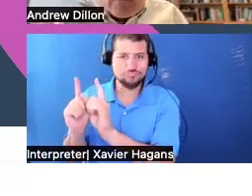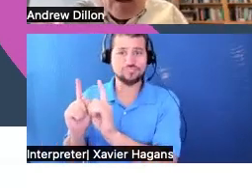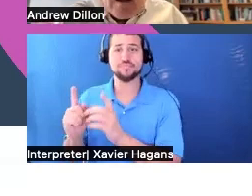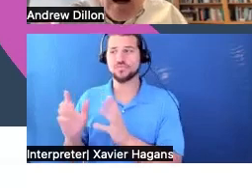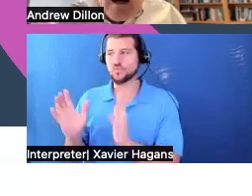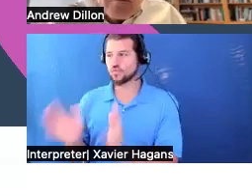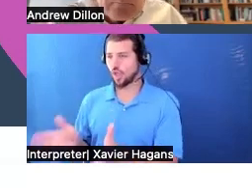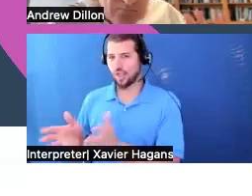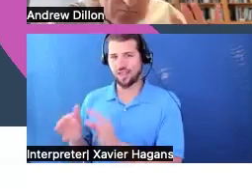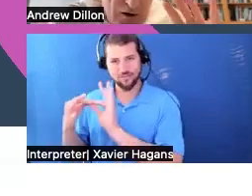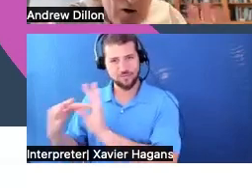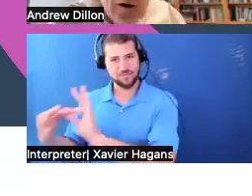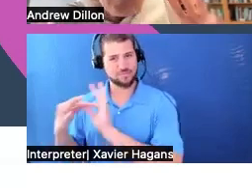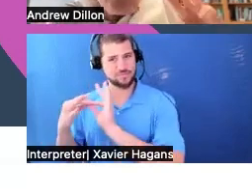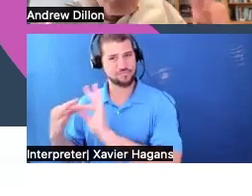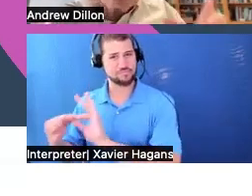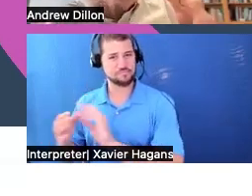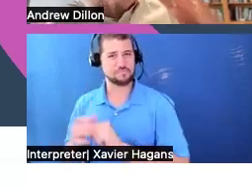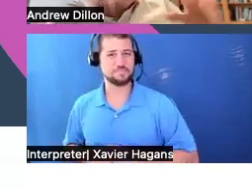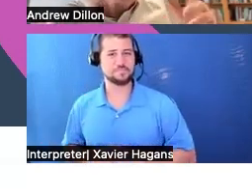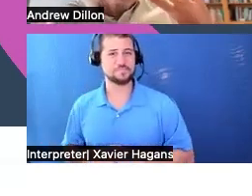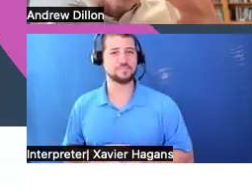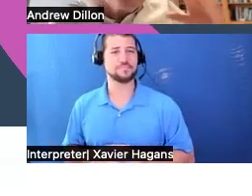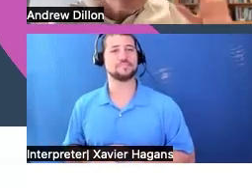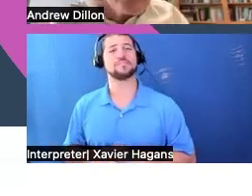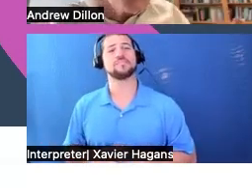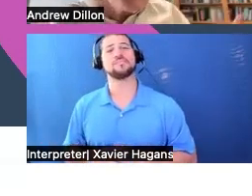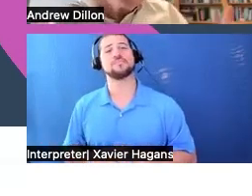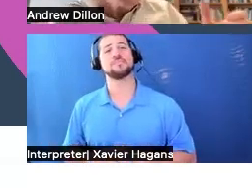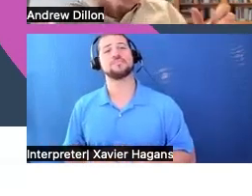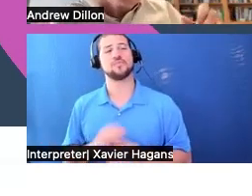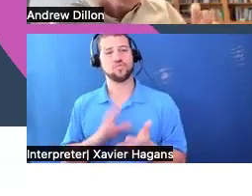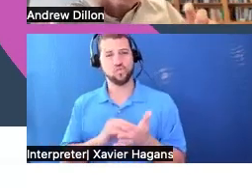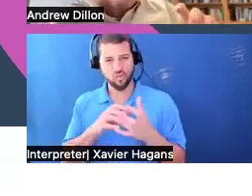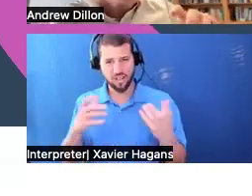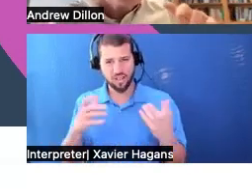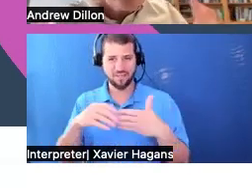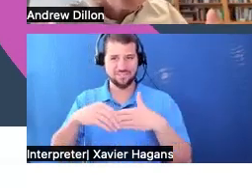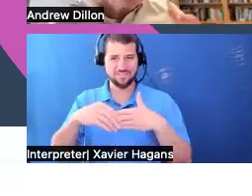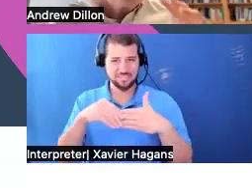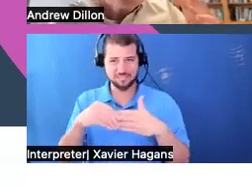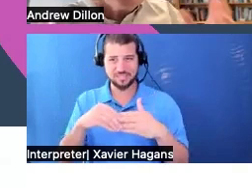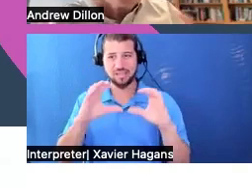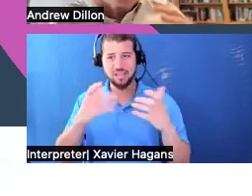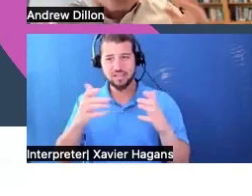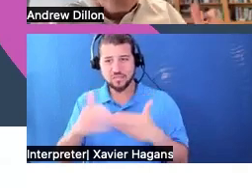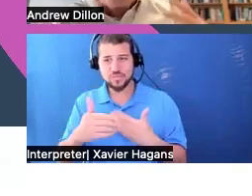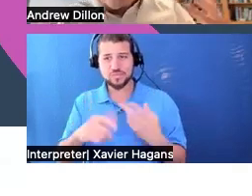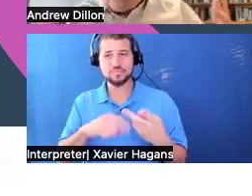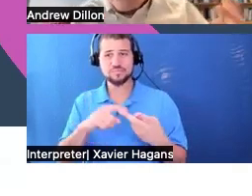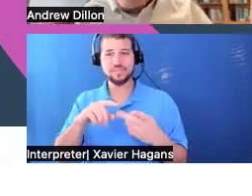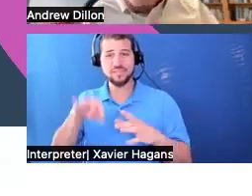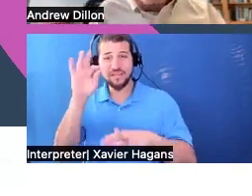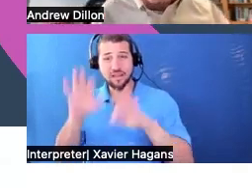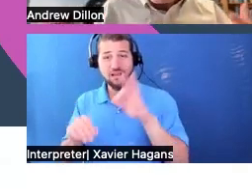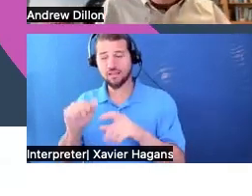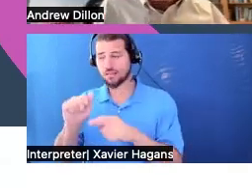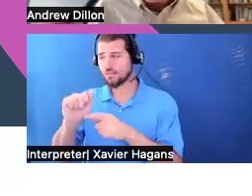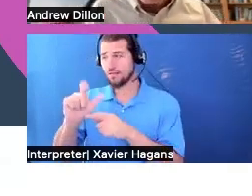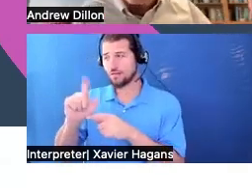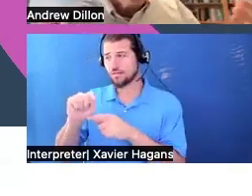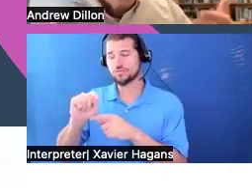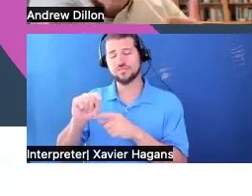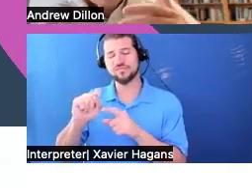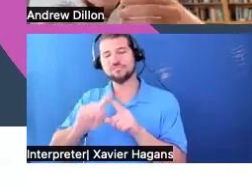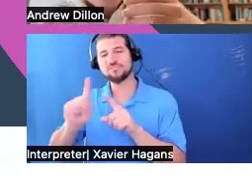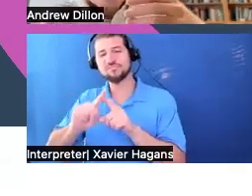them. Lots about flexibility in the classroom, finding alternative pathways for students to